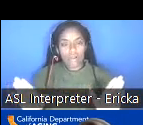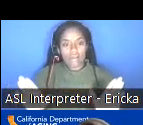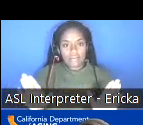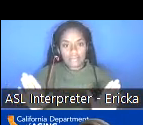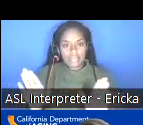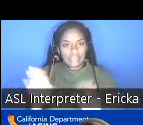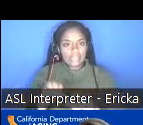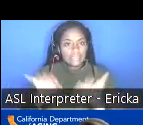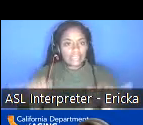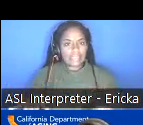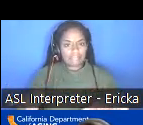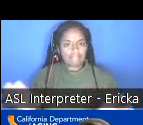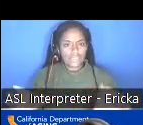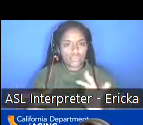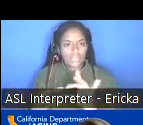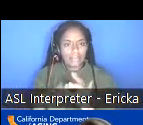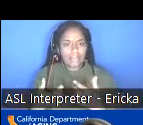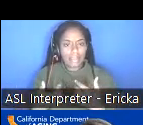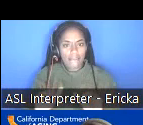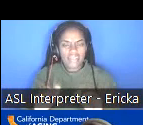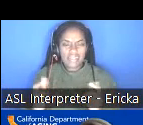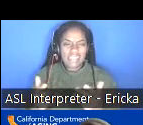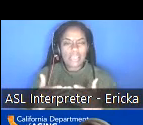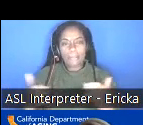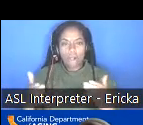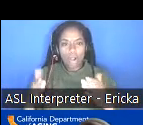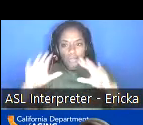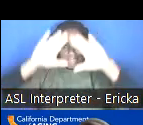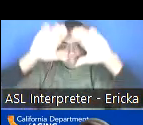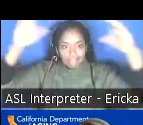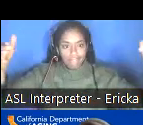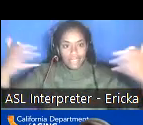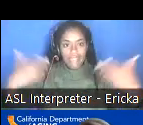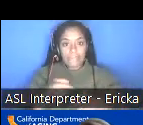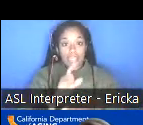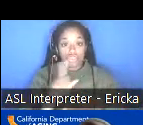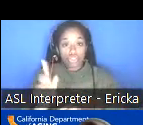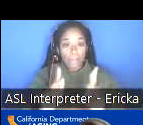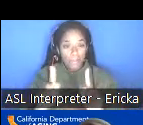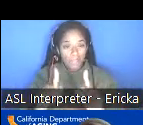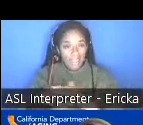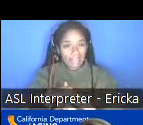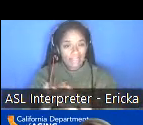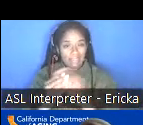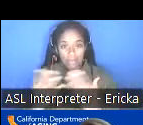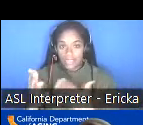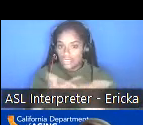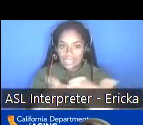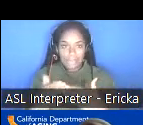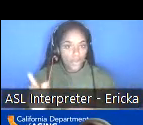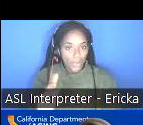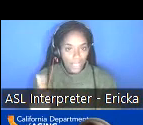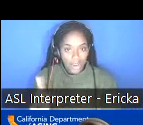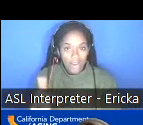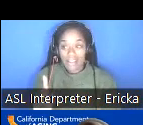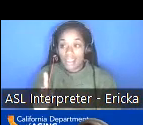as a related effort, part of the kind of broader umbrella to ensure that people can access information wherever they are and however they